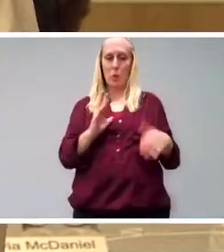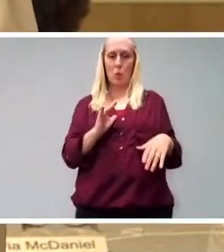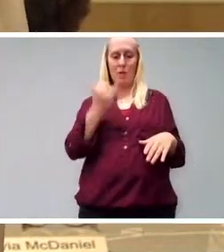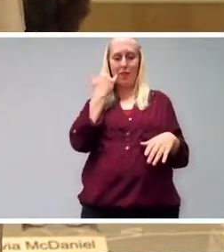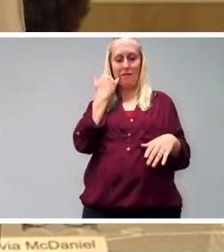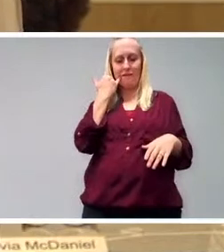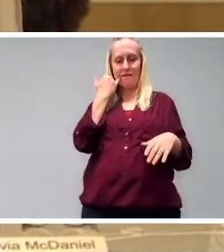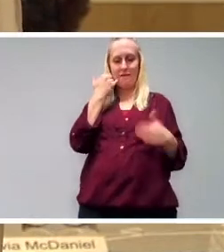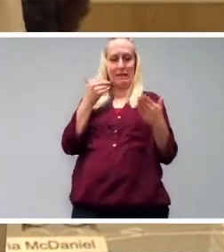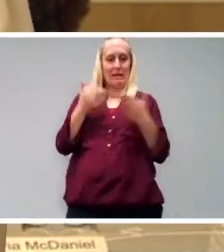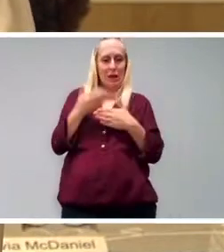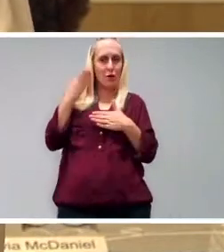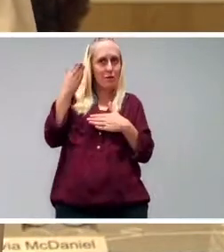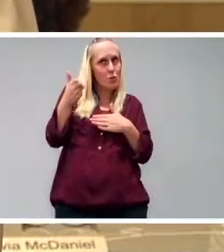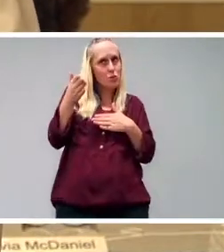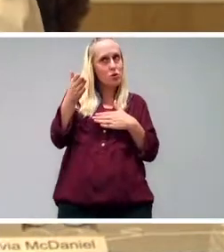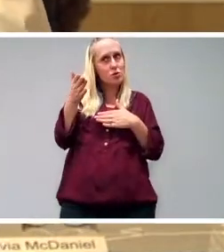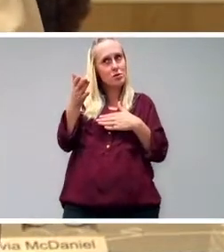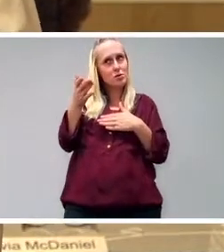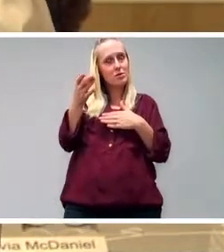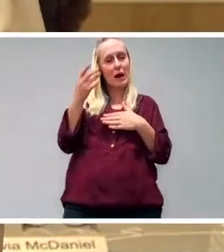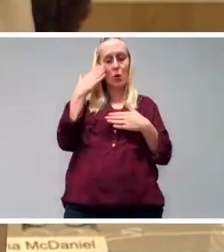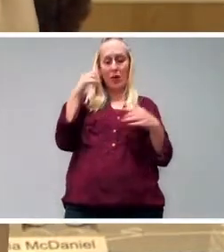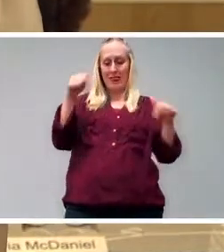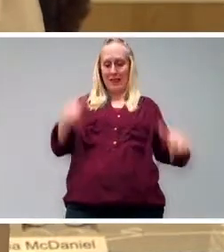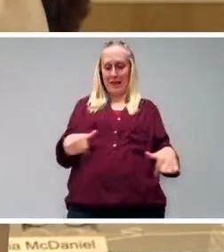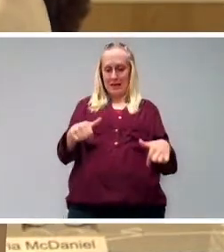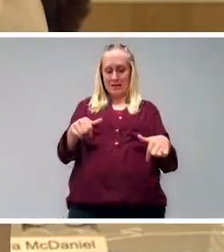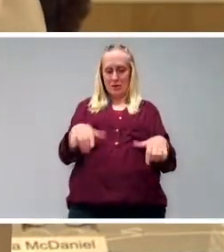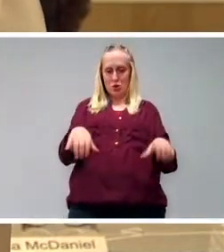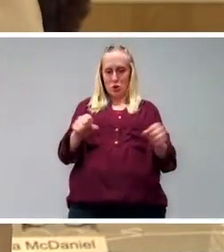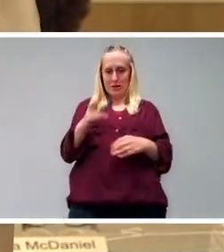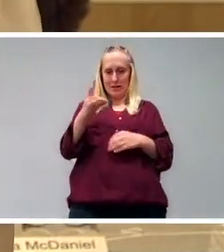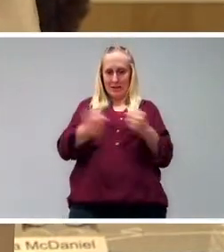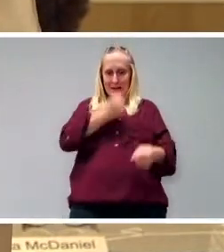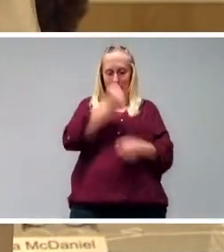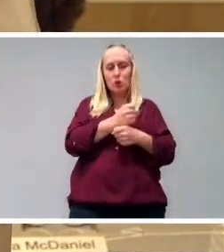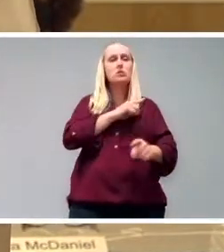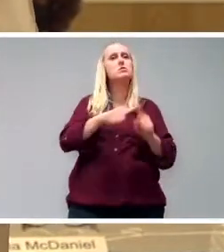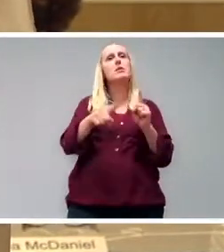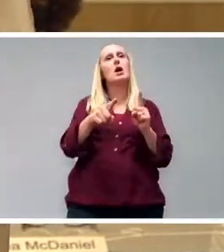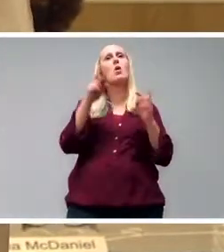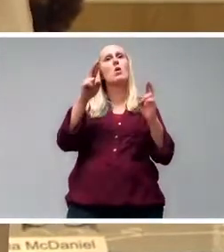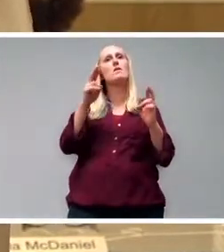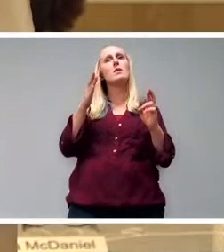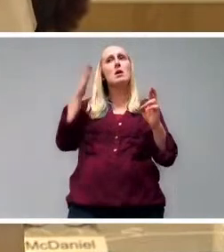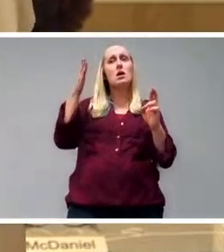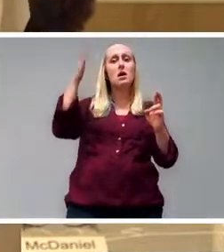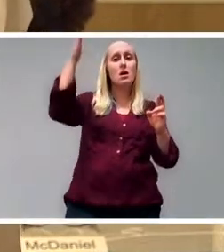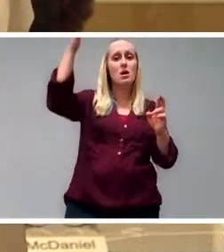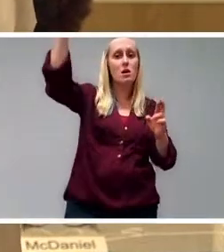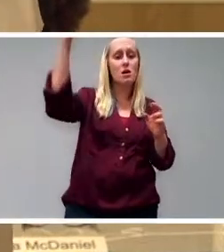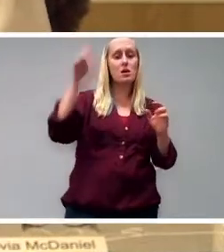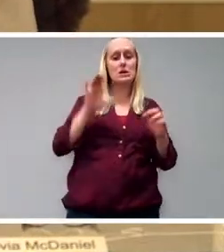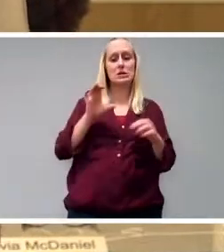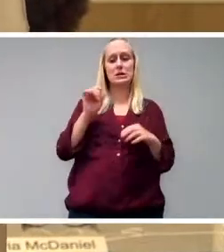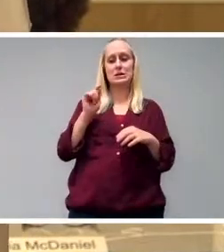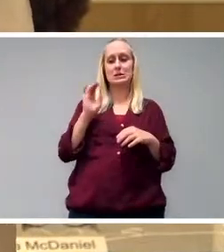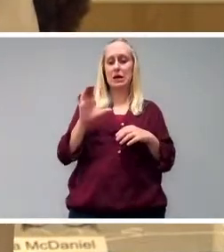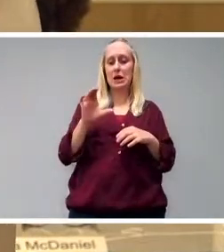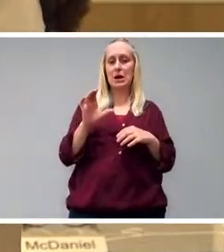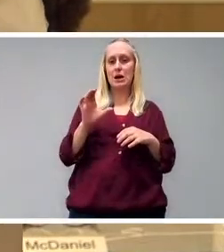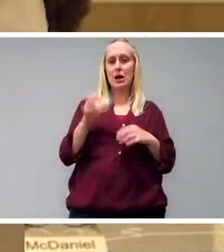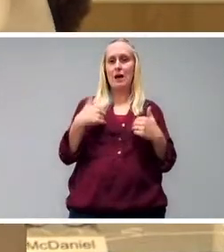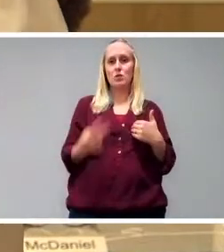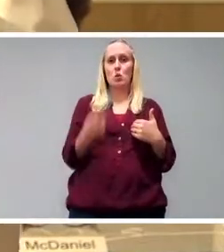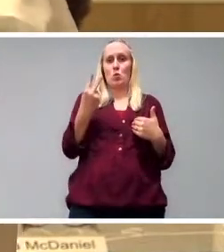not near future, I know this took 7 years, like, just itself, but if hopefully one day CTEC could be, like, maybe two CTECs,